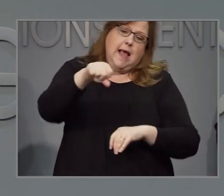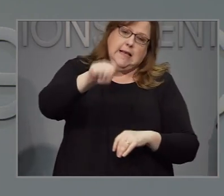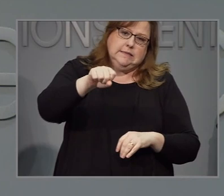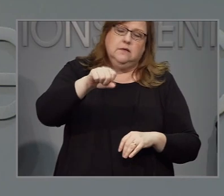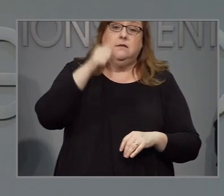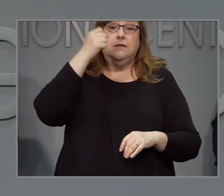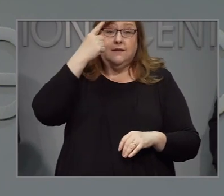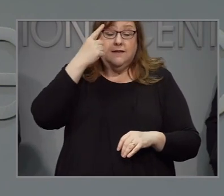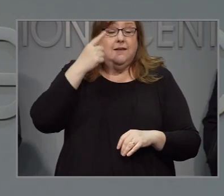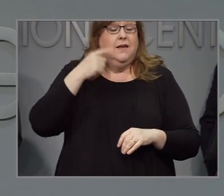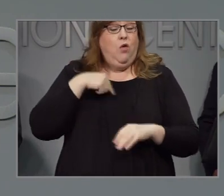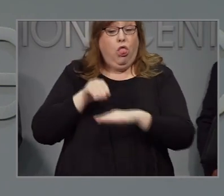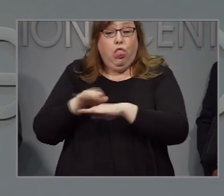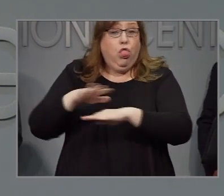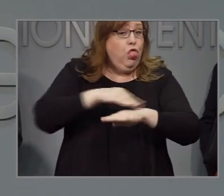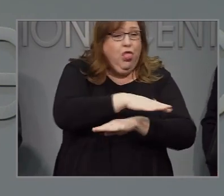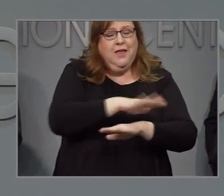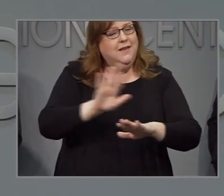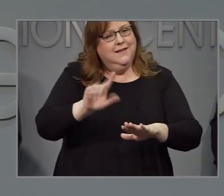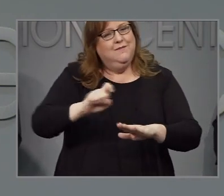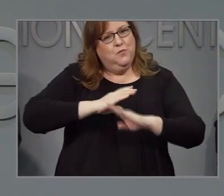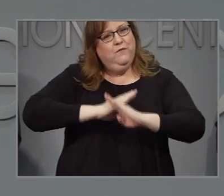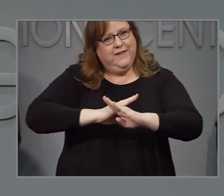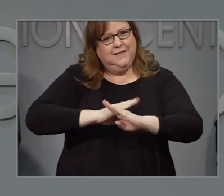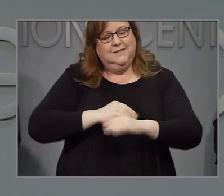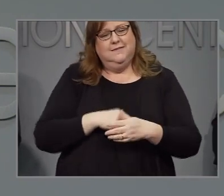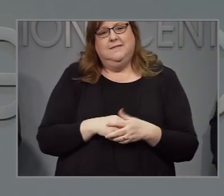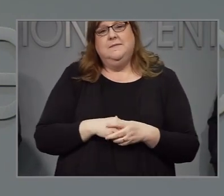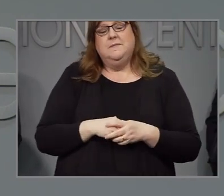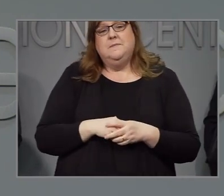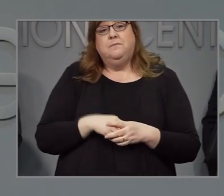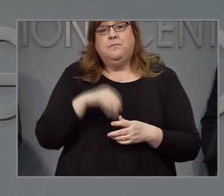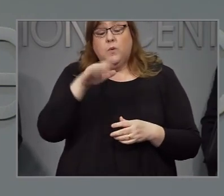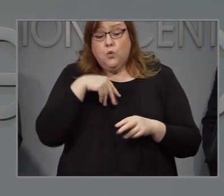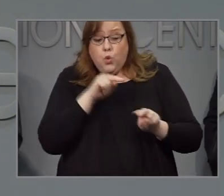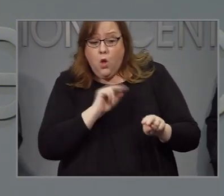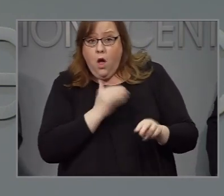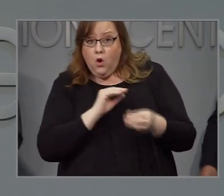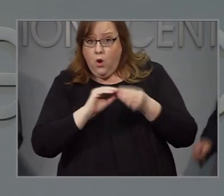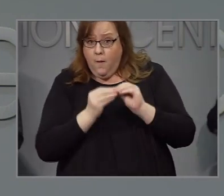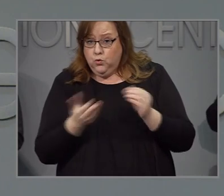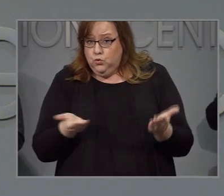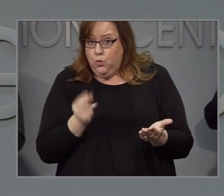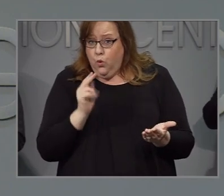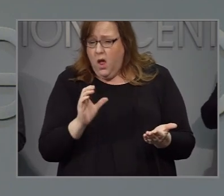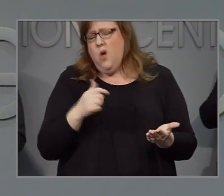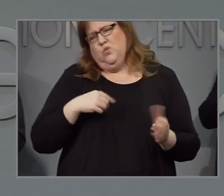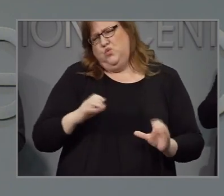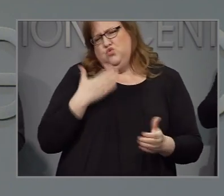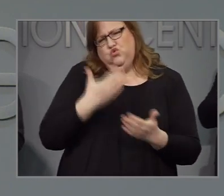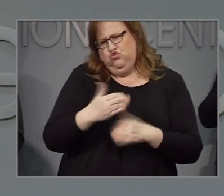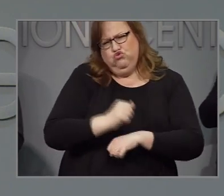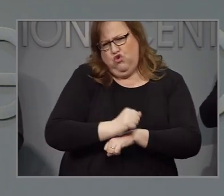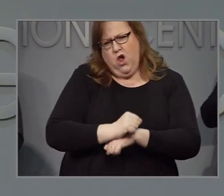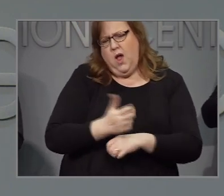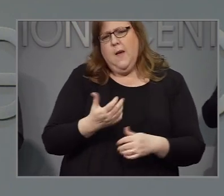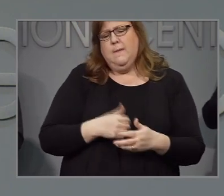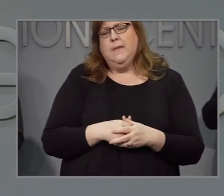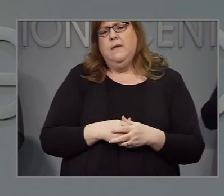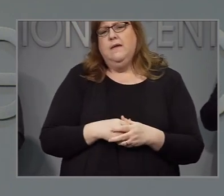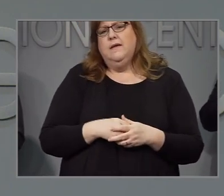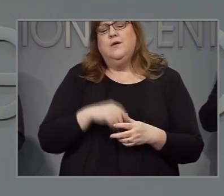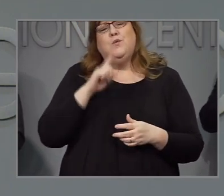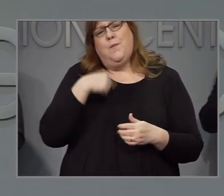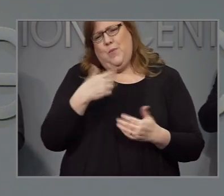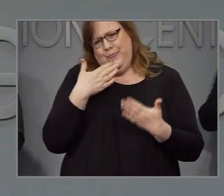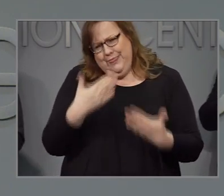viral spread. And what we can see from our numbers is North Carolina has been doing a very good job. I want to really thank everyone